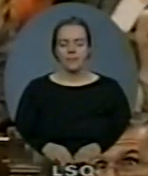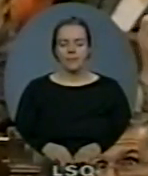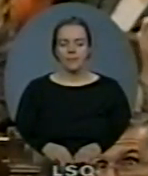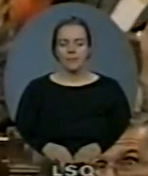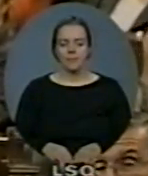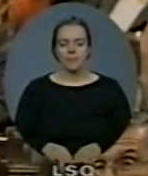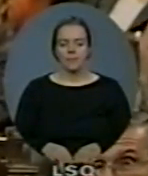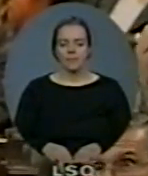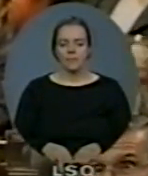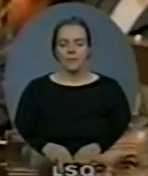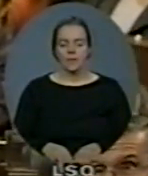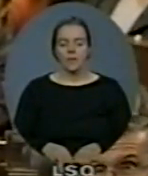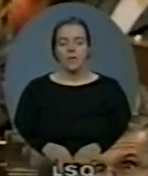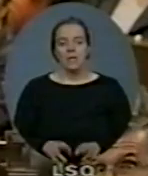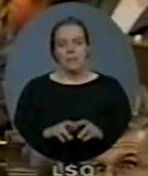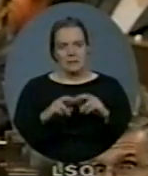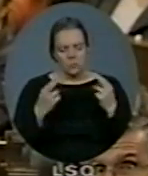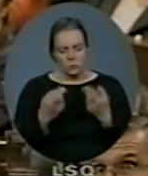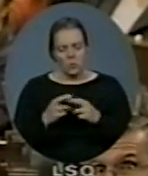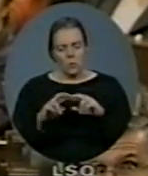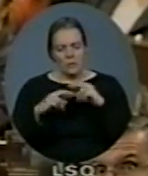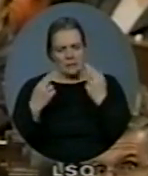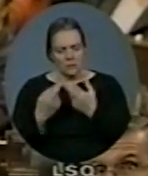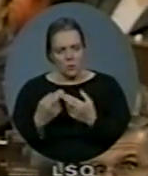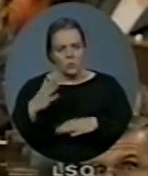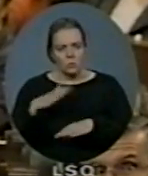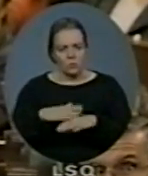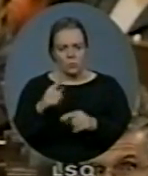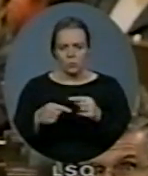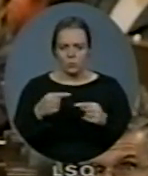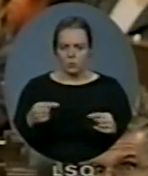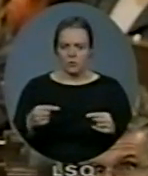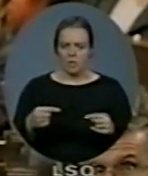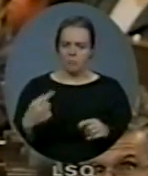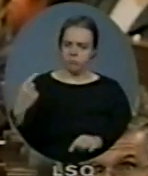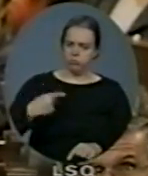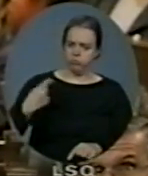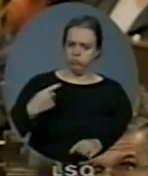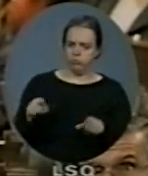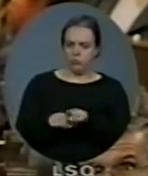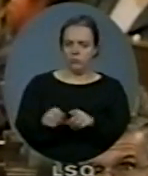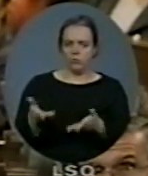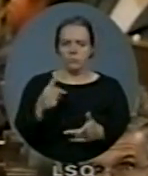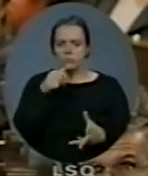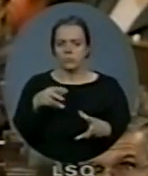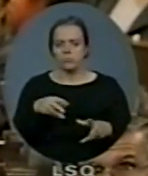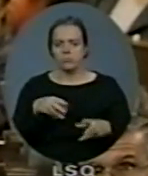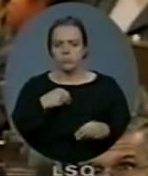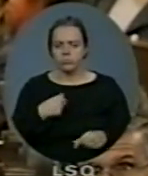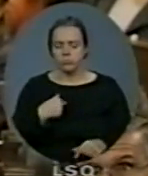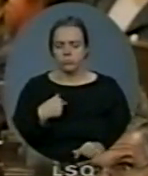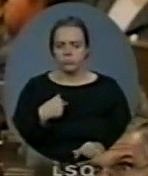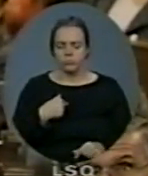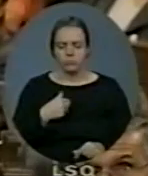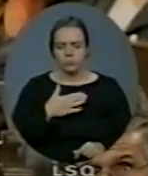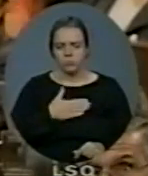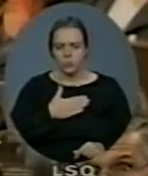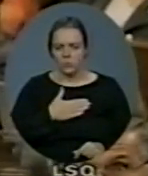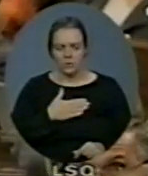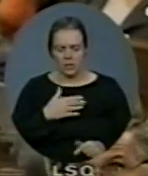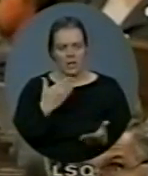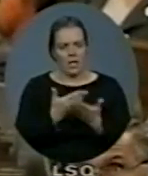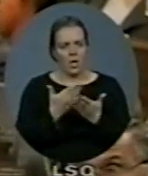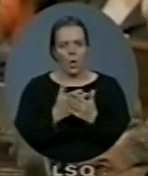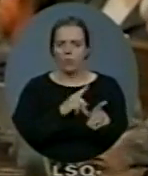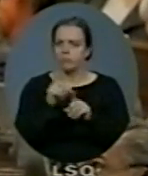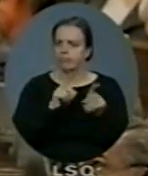had meetings on this, knows full well there's requests from school boards or schools from across the country. We have extensive investments,